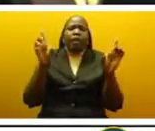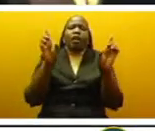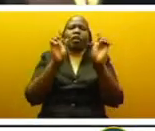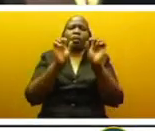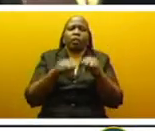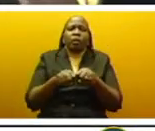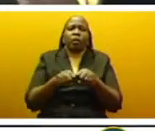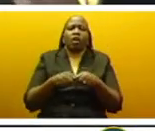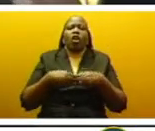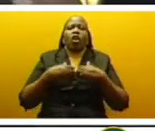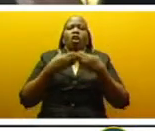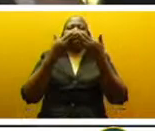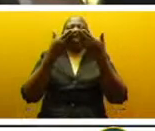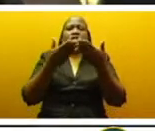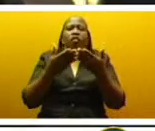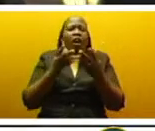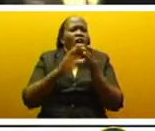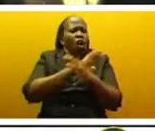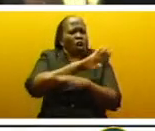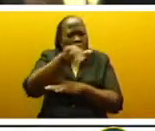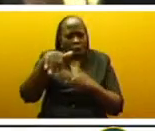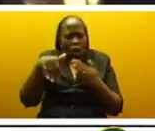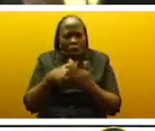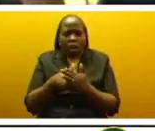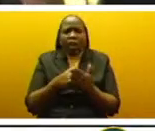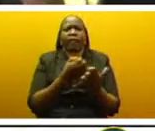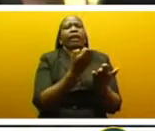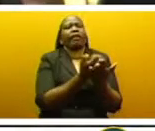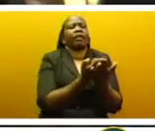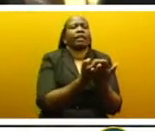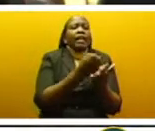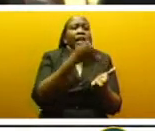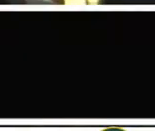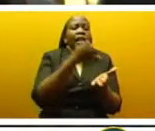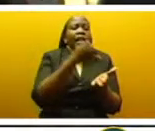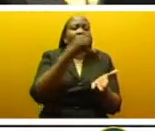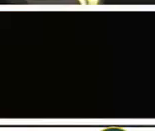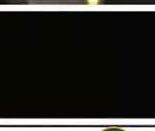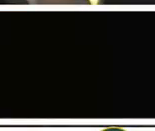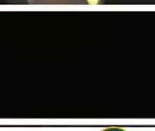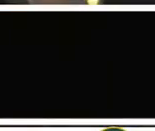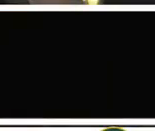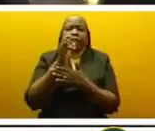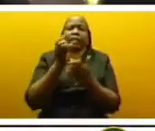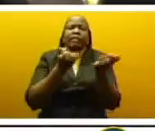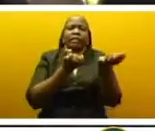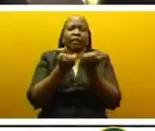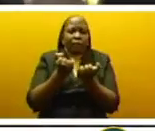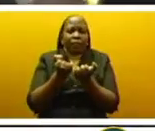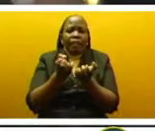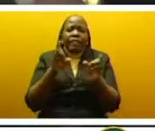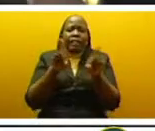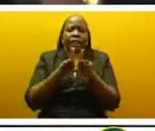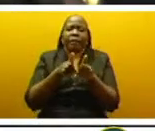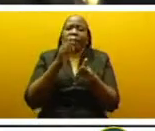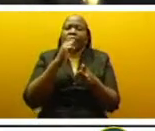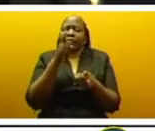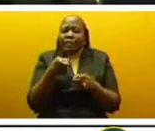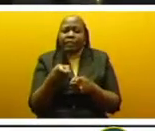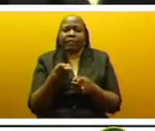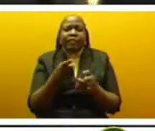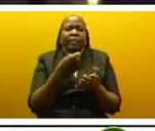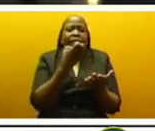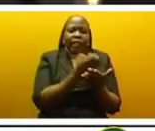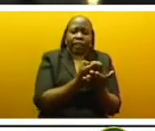the evidence, including what is in the servers, that this is what went on, this is the record, this is the